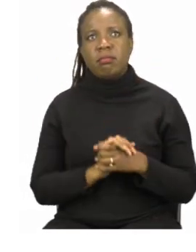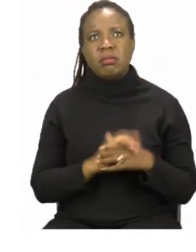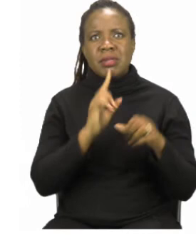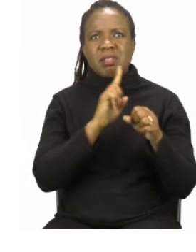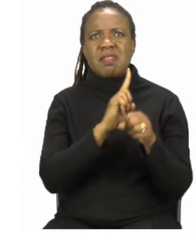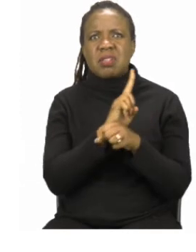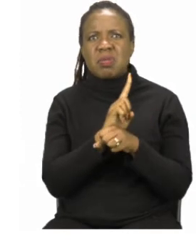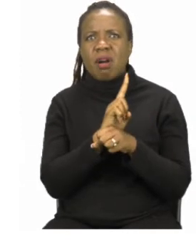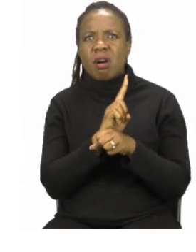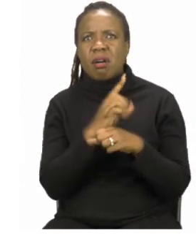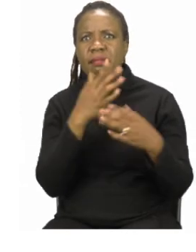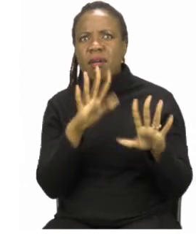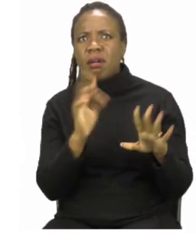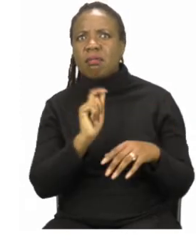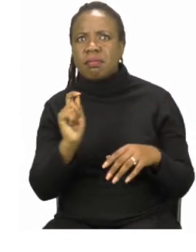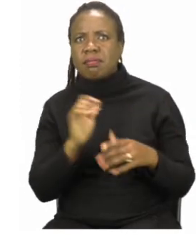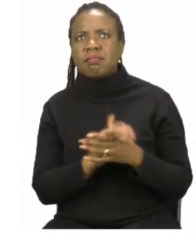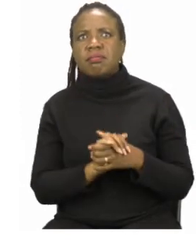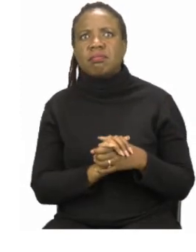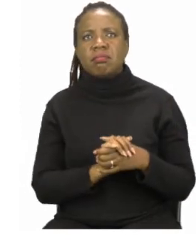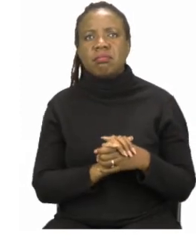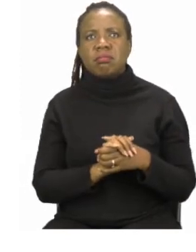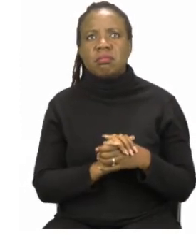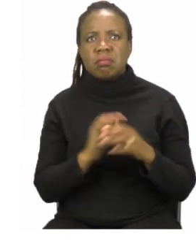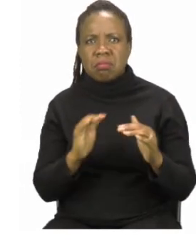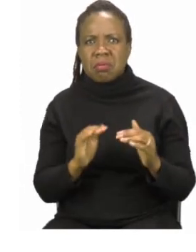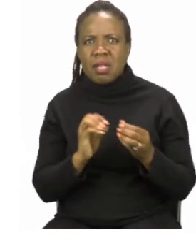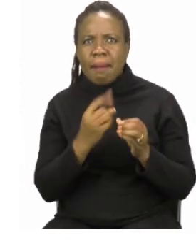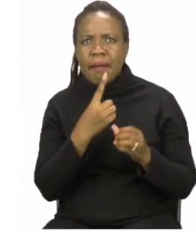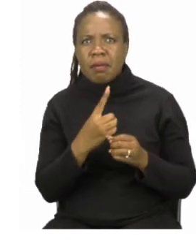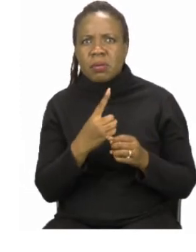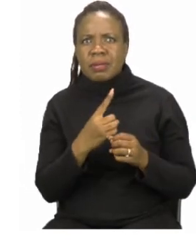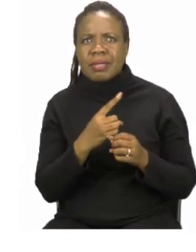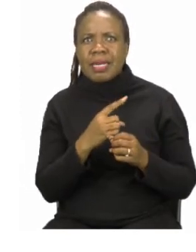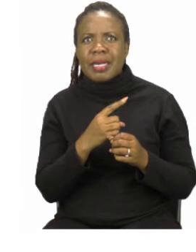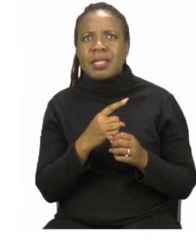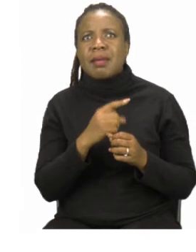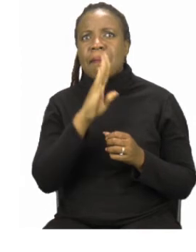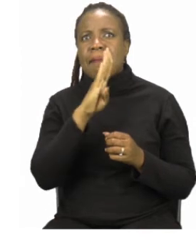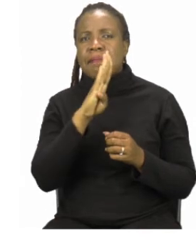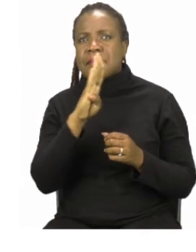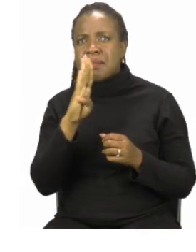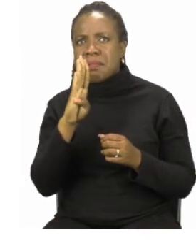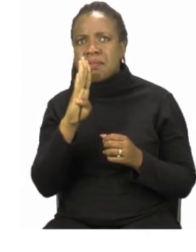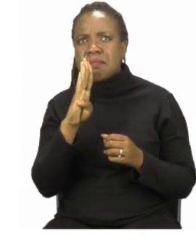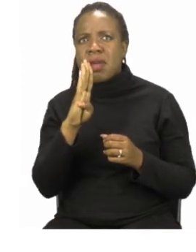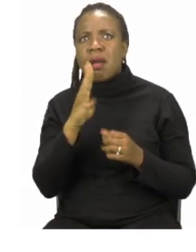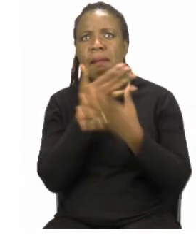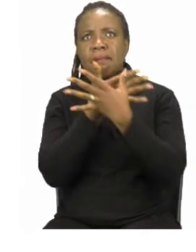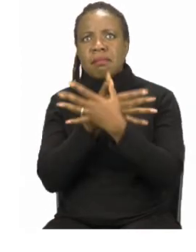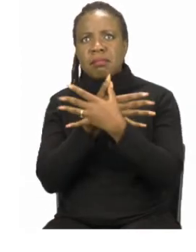first one right at the bottom where it says the bee and the butterfly, number 1